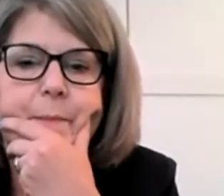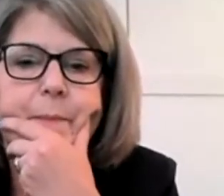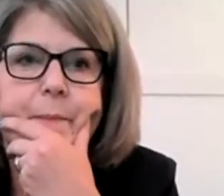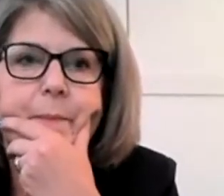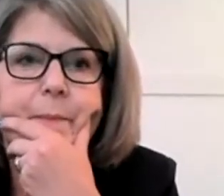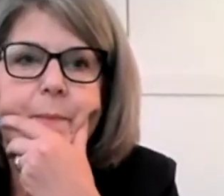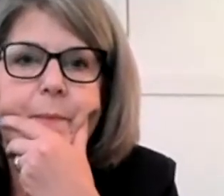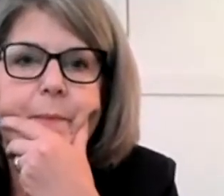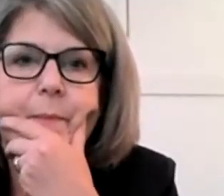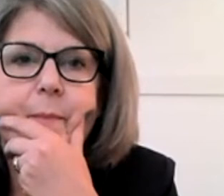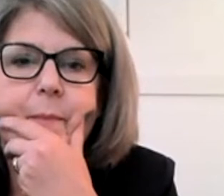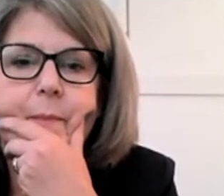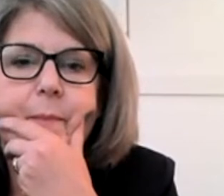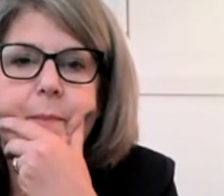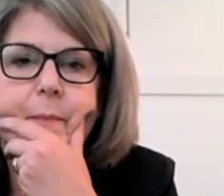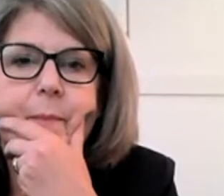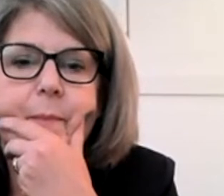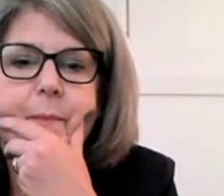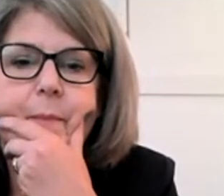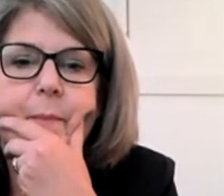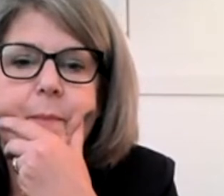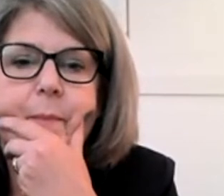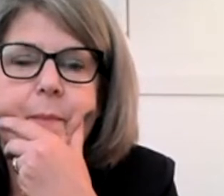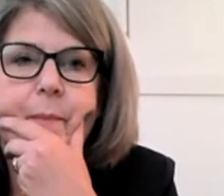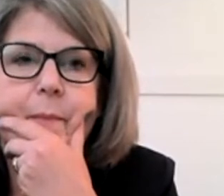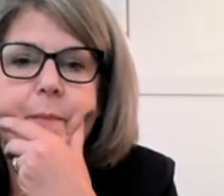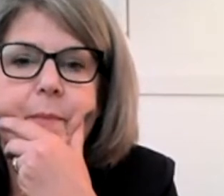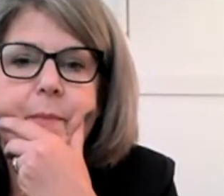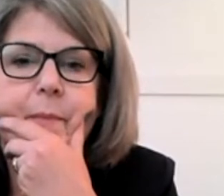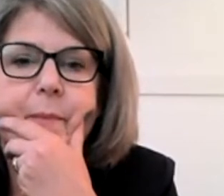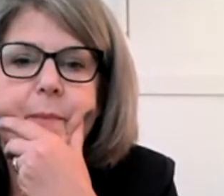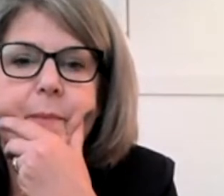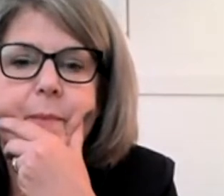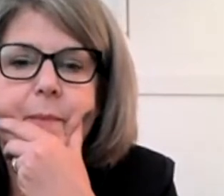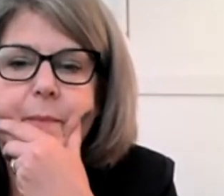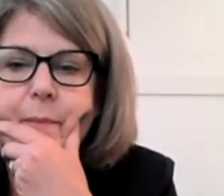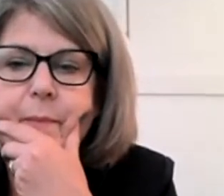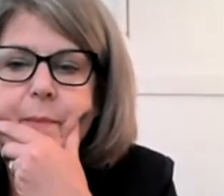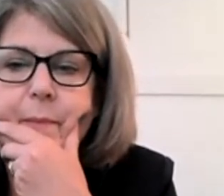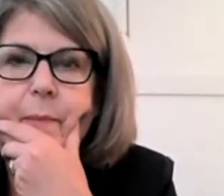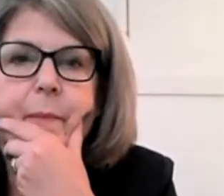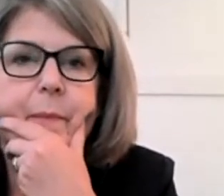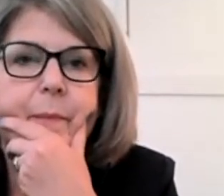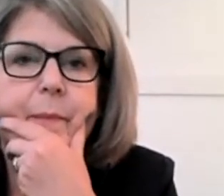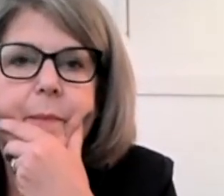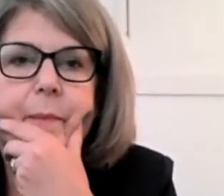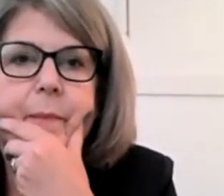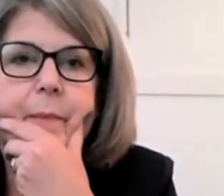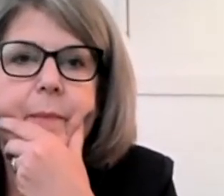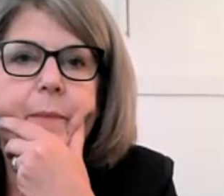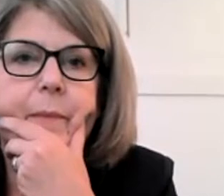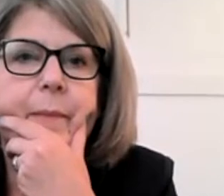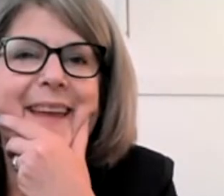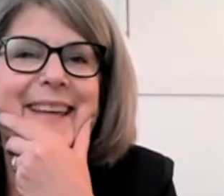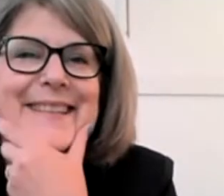called Krista, and I will reset them during the break. All right, all. See you at 10:25. Thanks, Jen. Thank you,